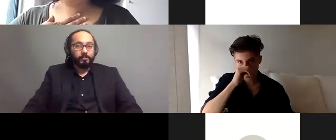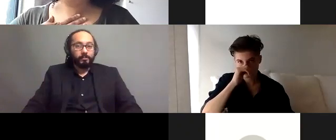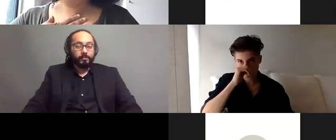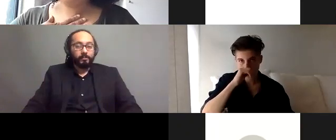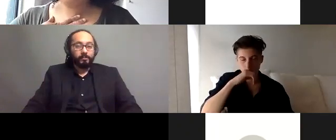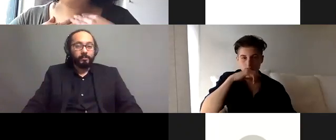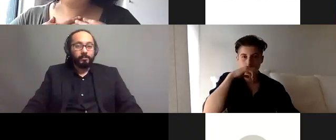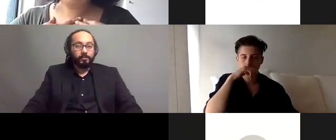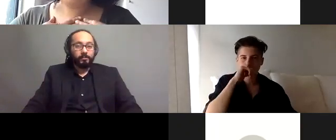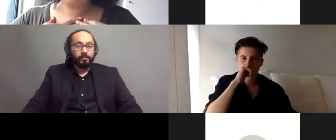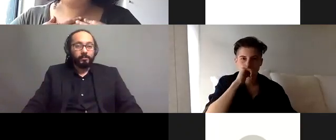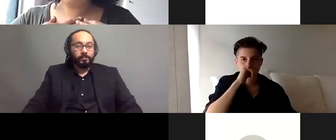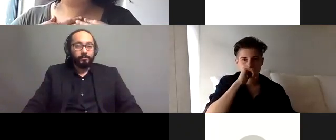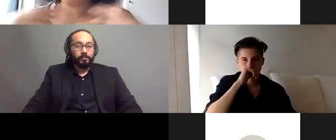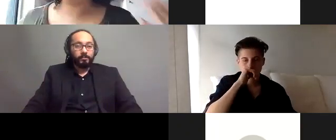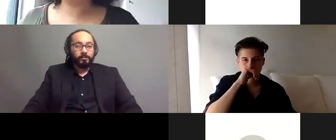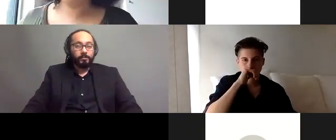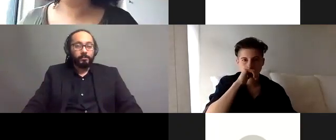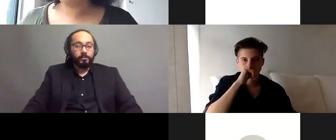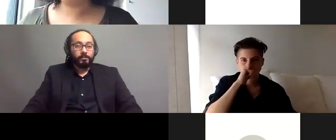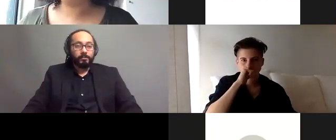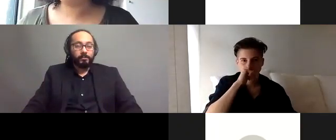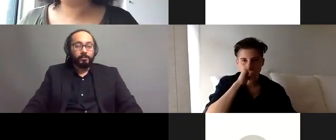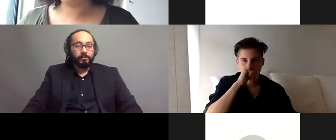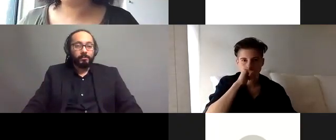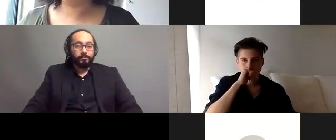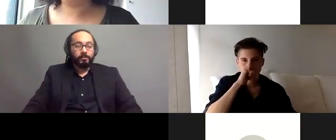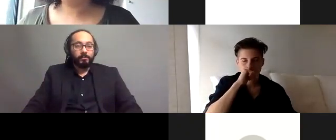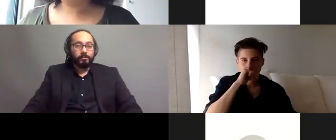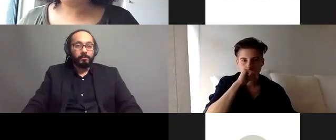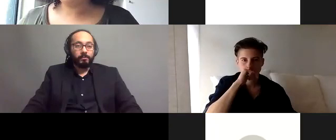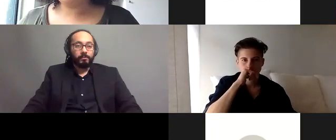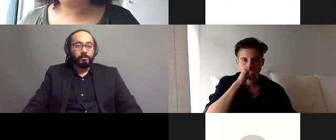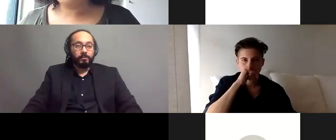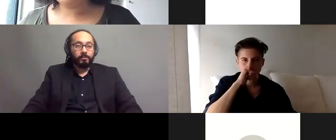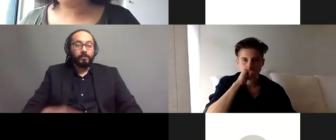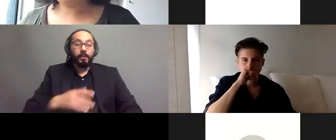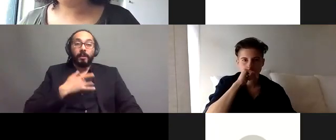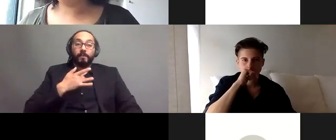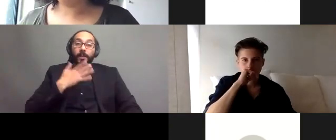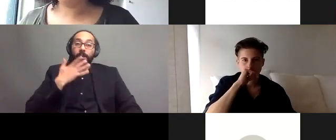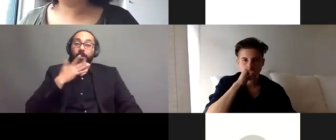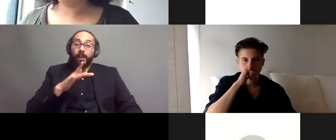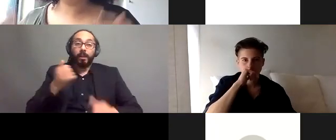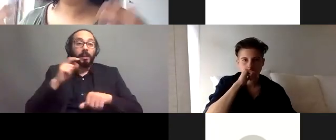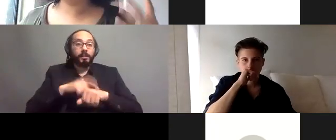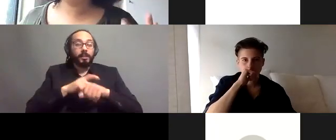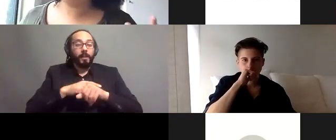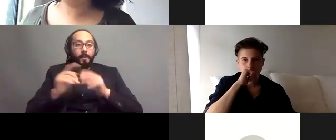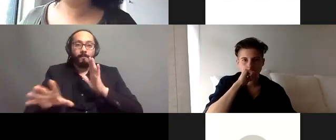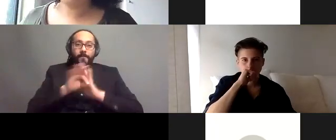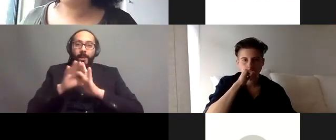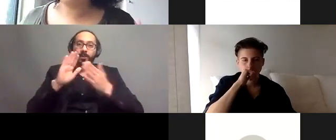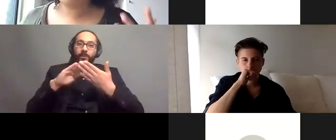blessed whenever I find community, whenever there's people I can talk to and say, oh my gosh, I had this really